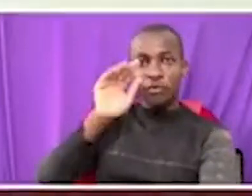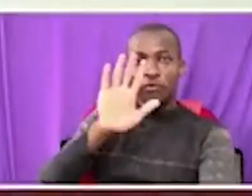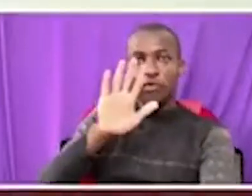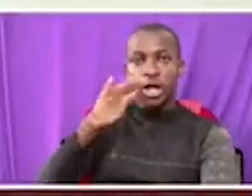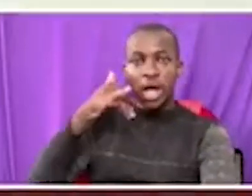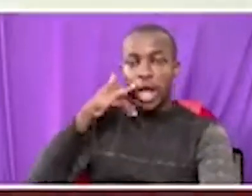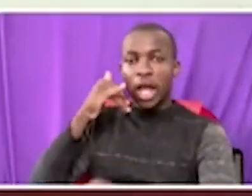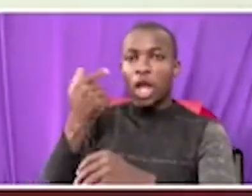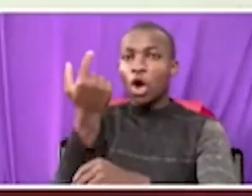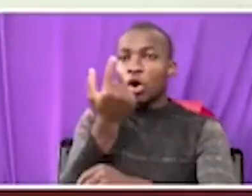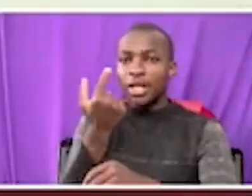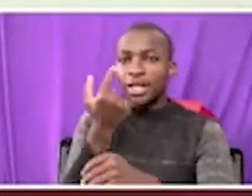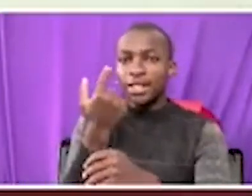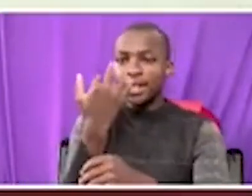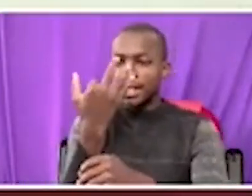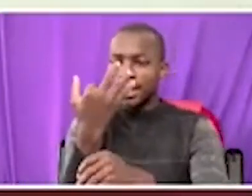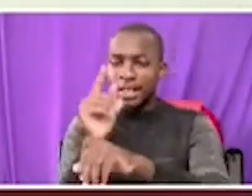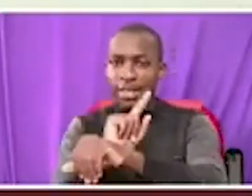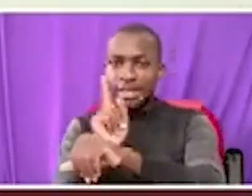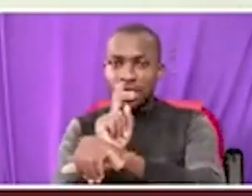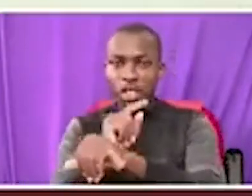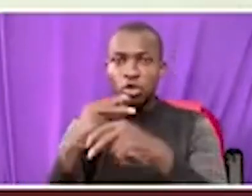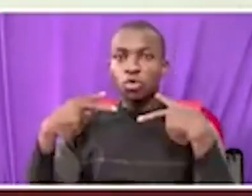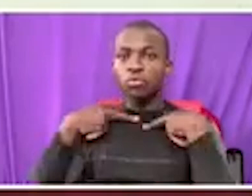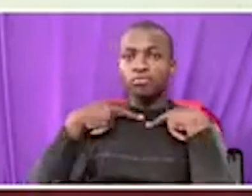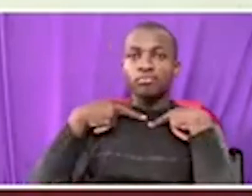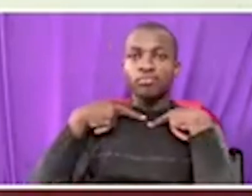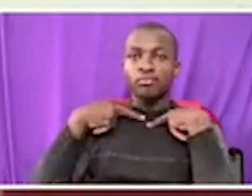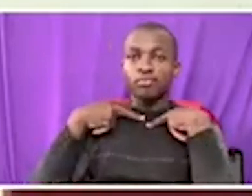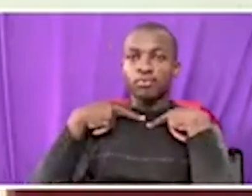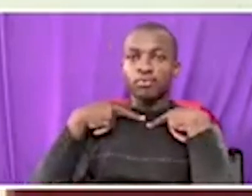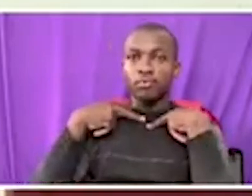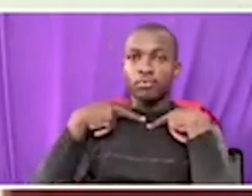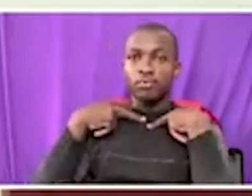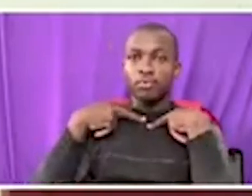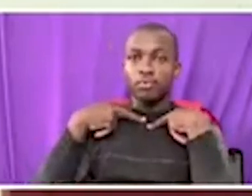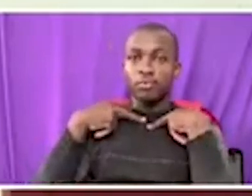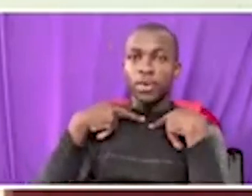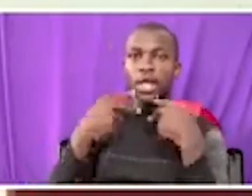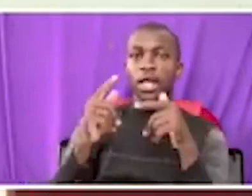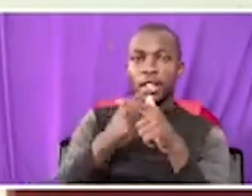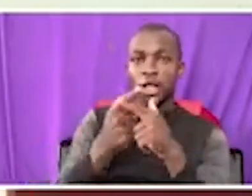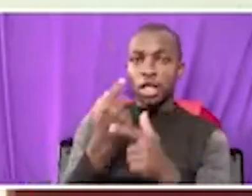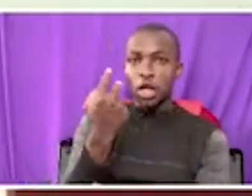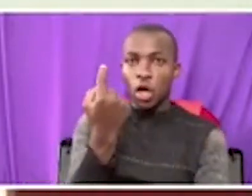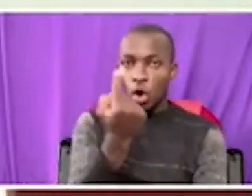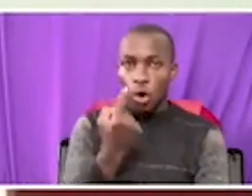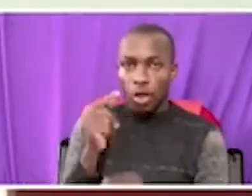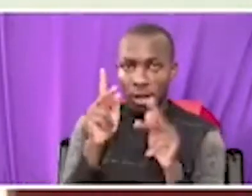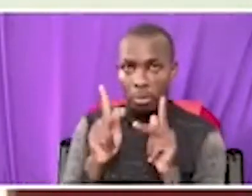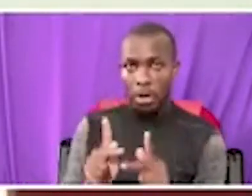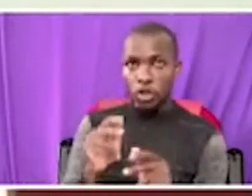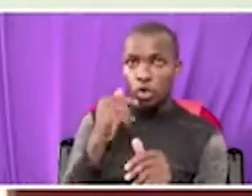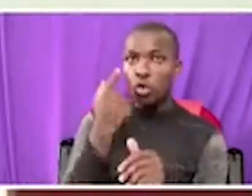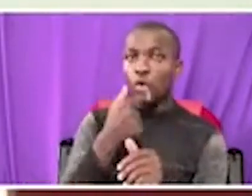only need 3 seconds to be taken captive by it. And the only person I know that has the power to deliver